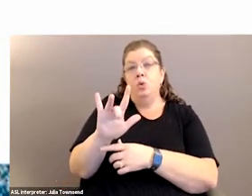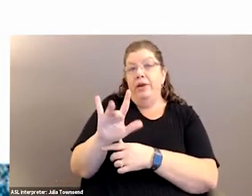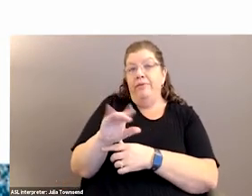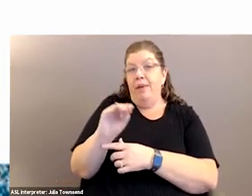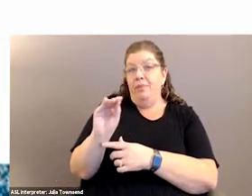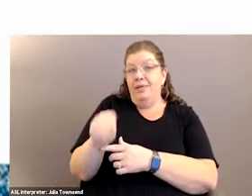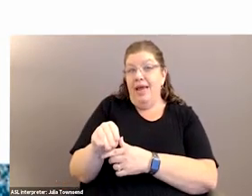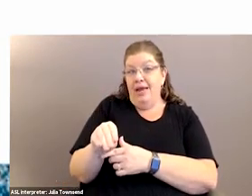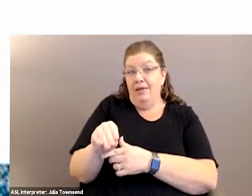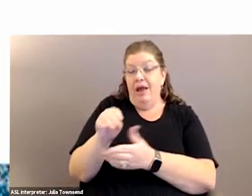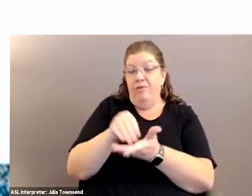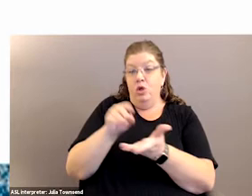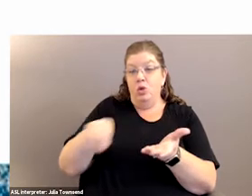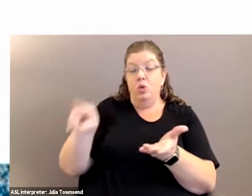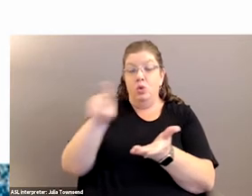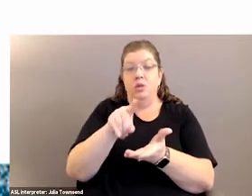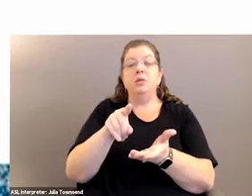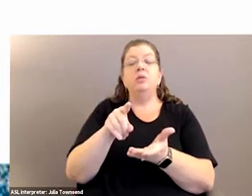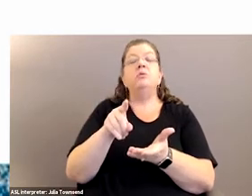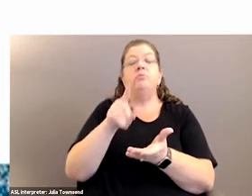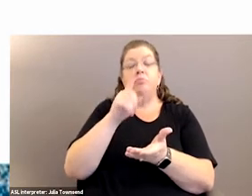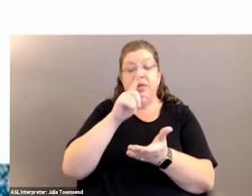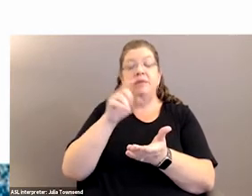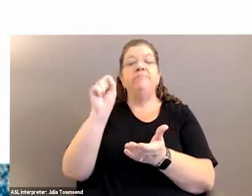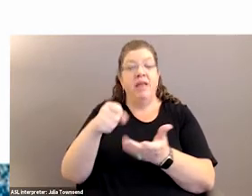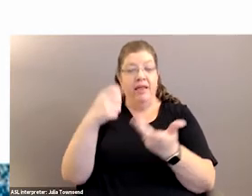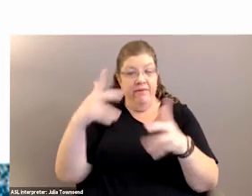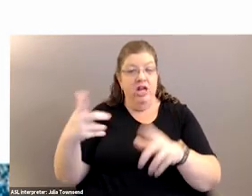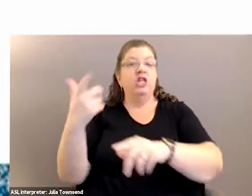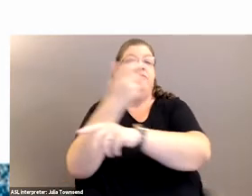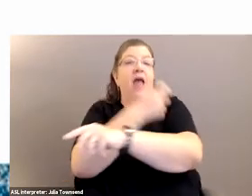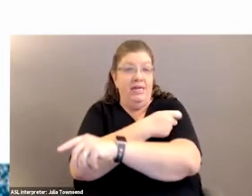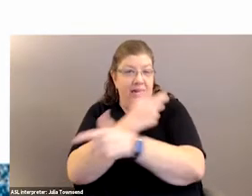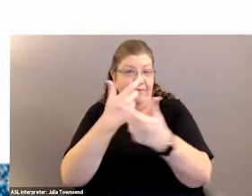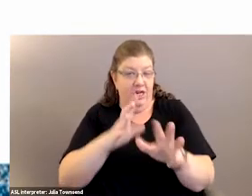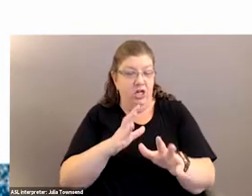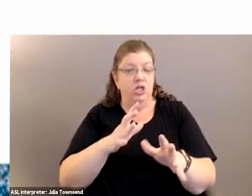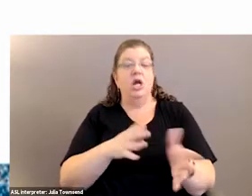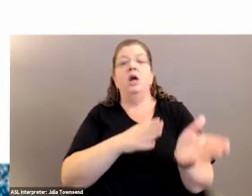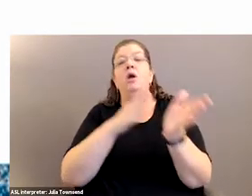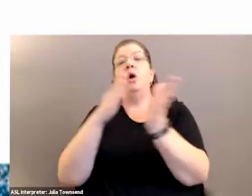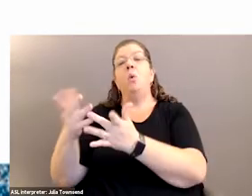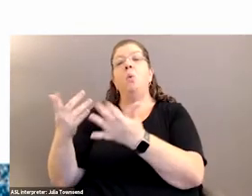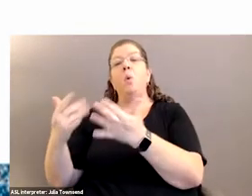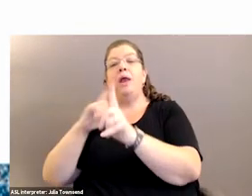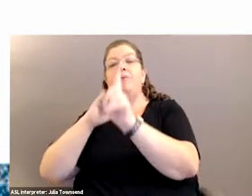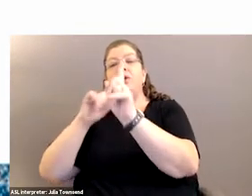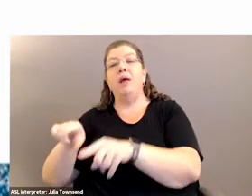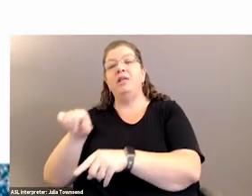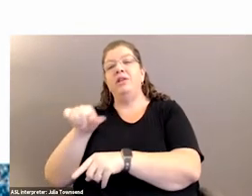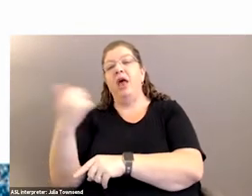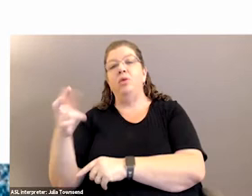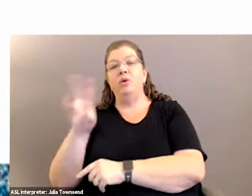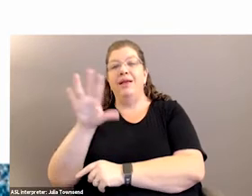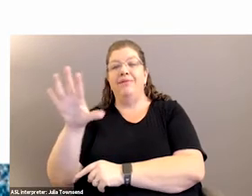of students have verified that they are vaccinated and we're awaiting response from another 75